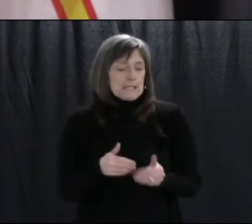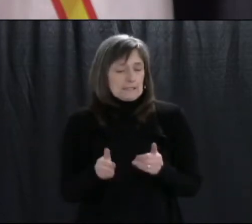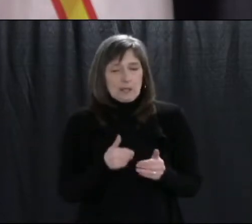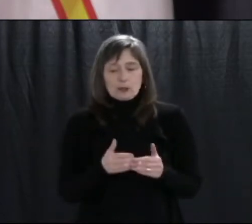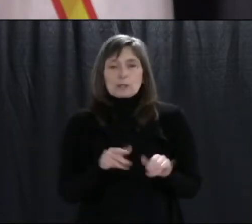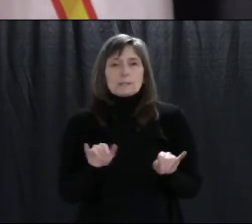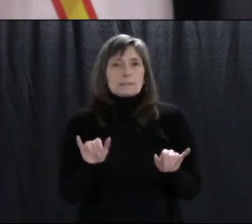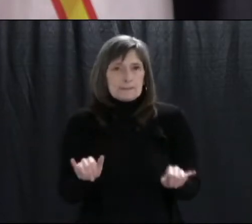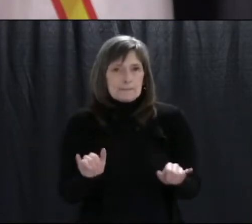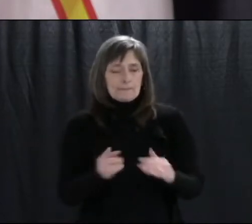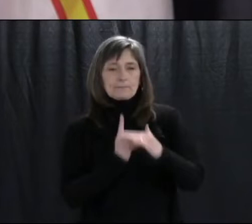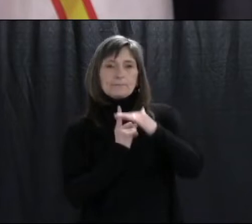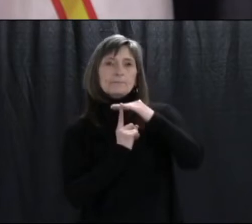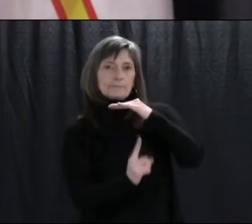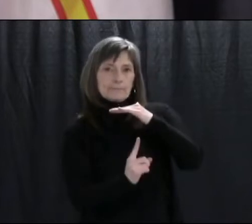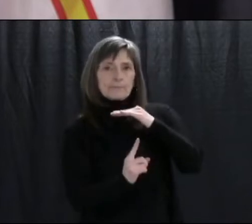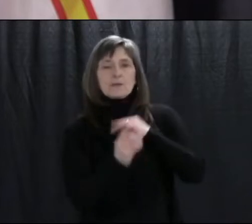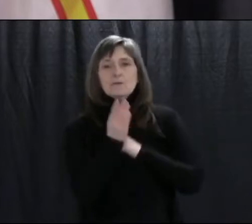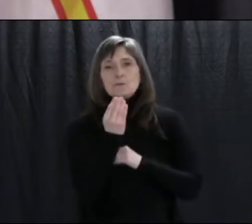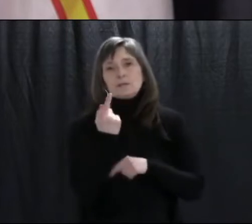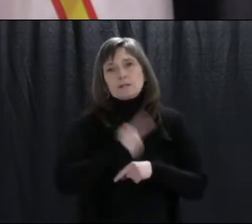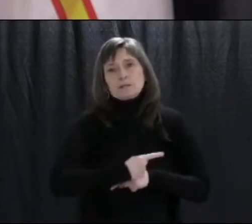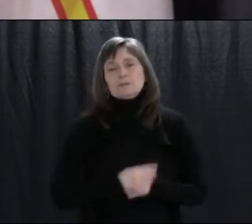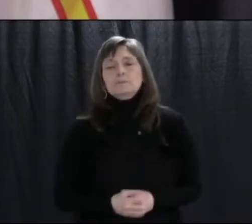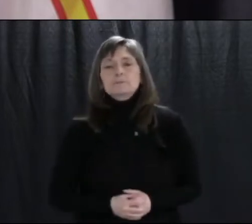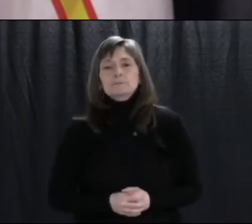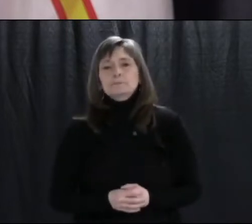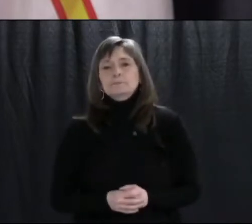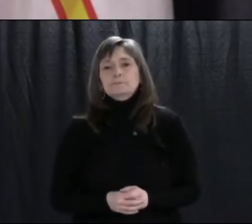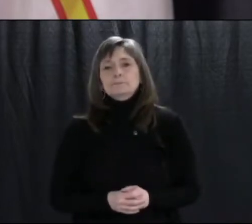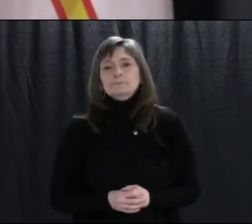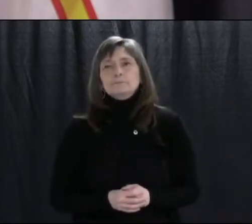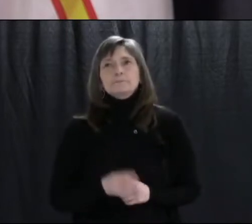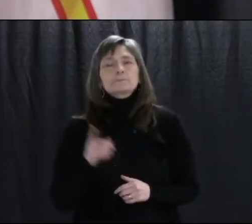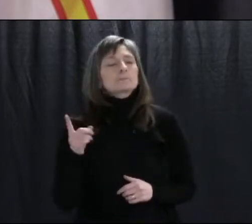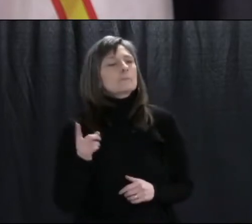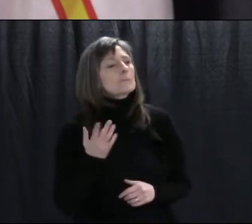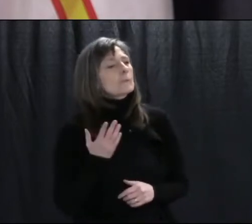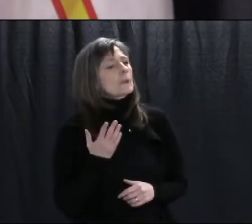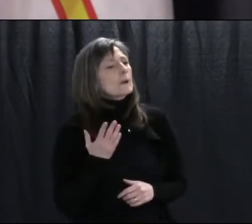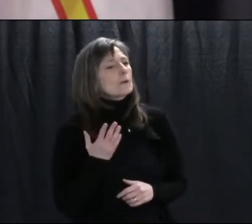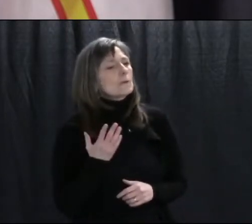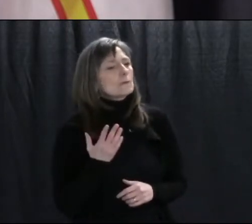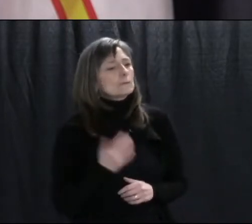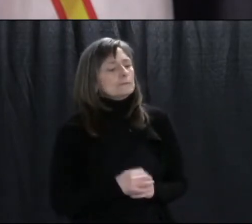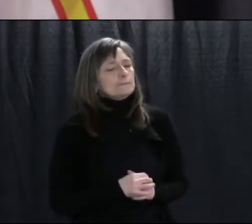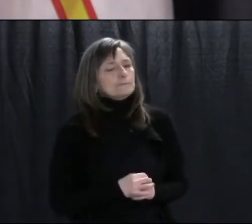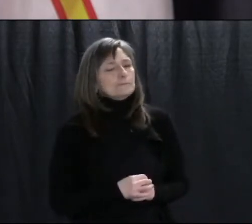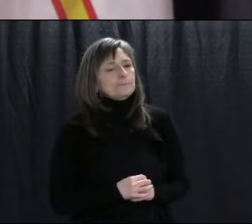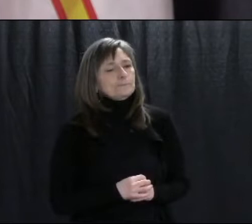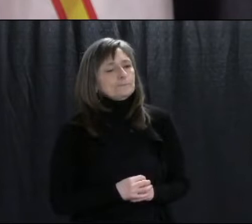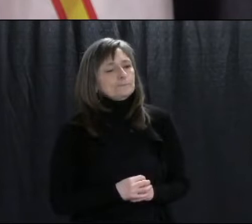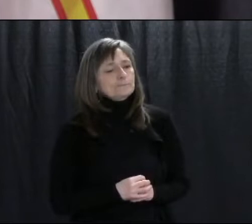province, you must self-isolate for 14 days. And how come...